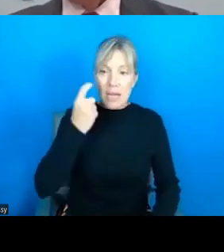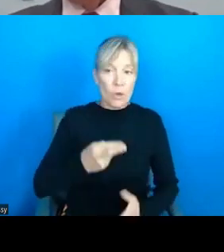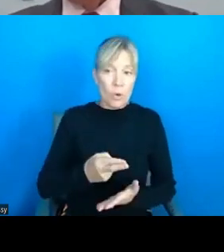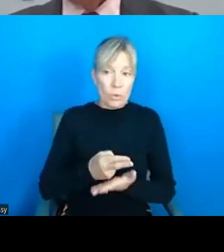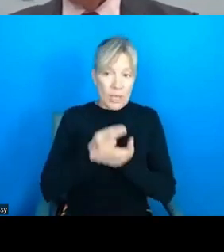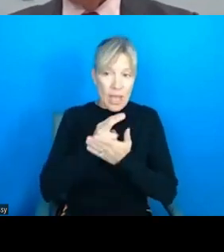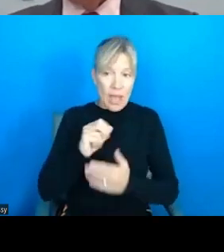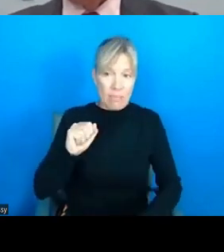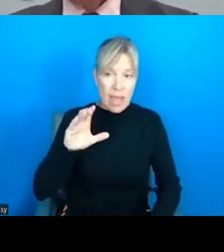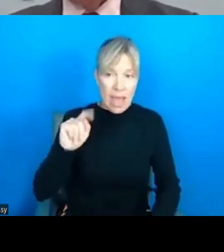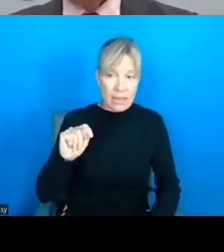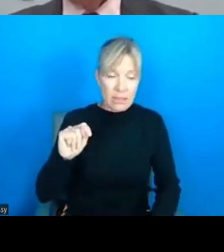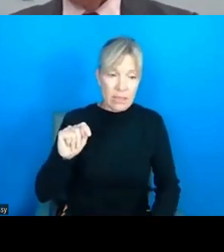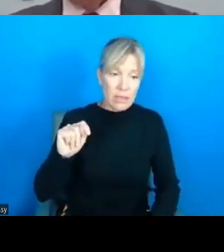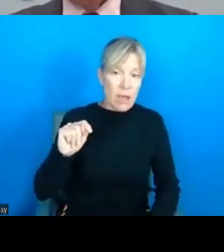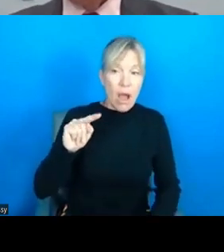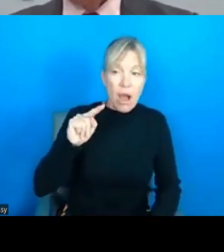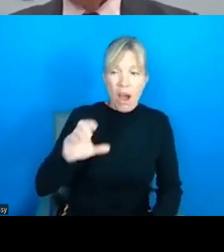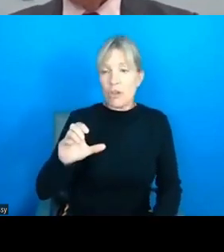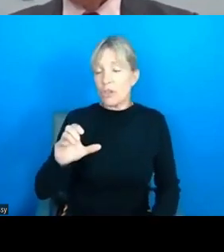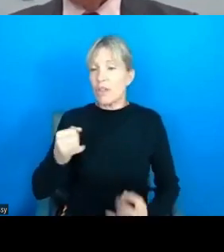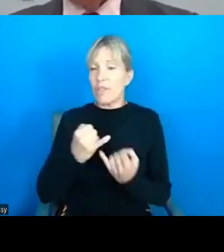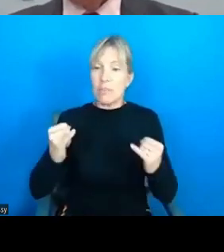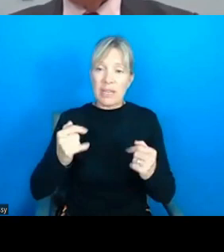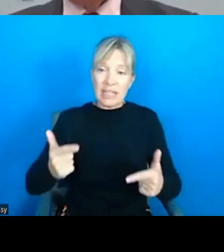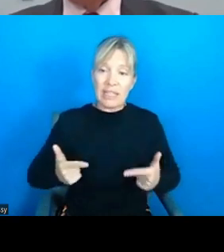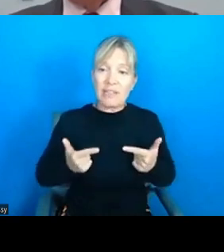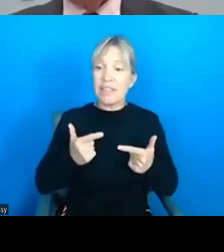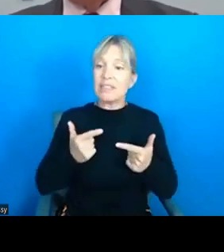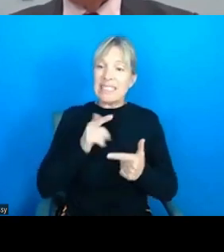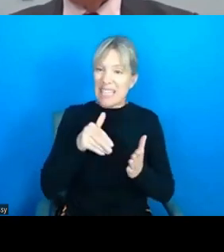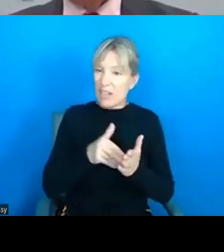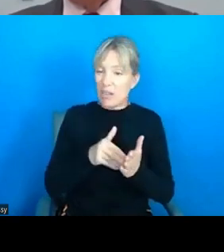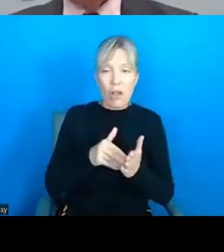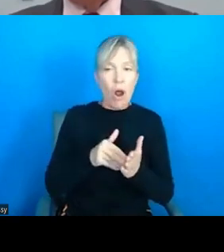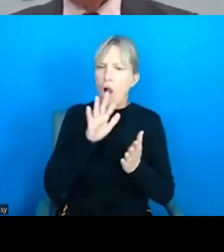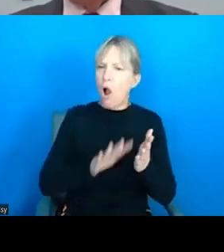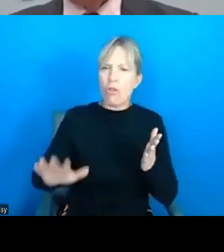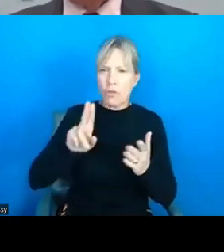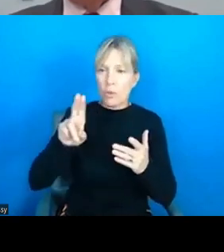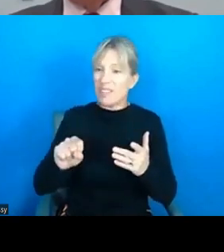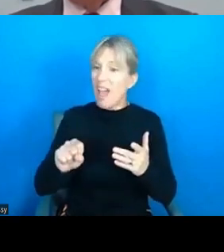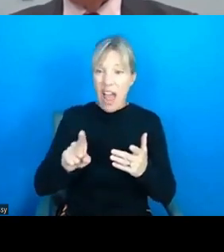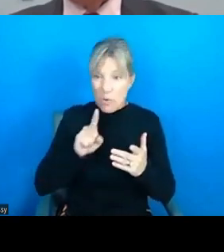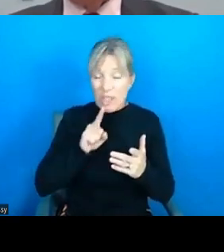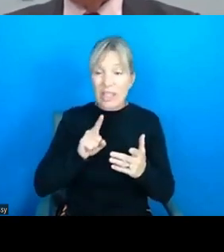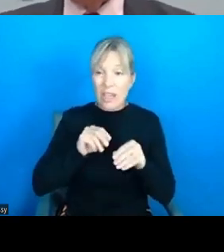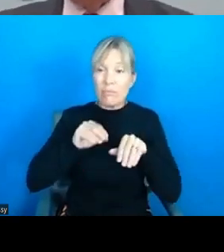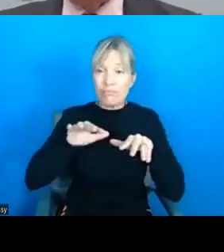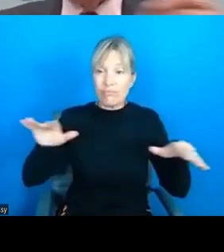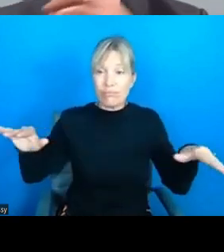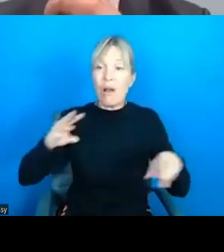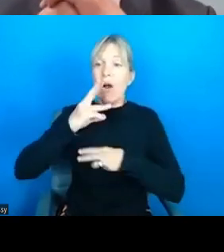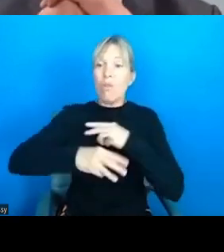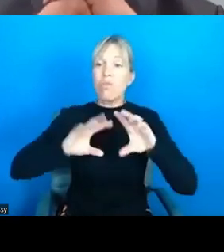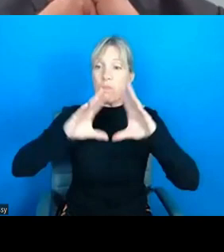Act, hundreds of independent living centers exist all across the country, and frankly, they're spreading around the world.